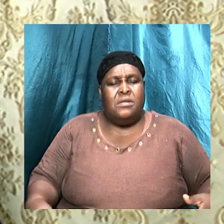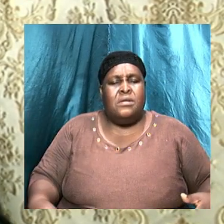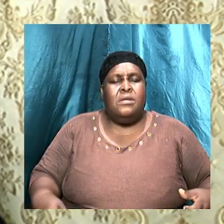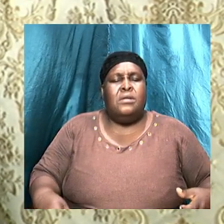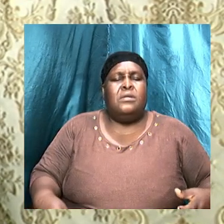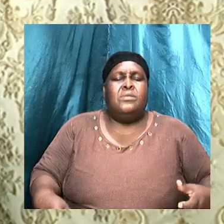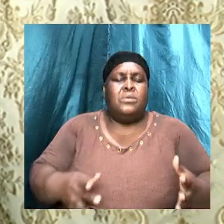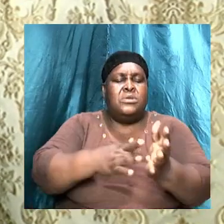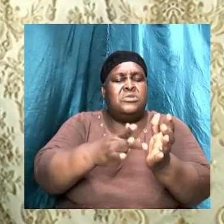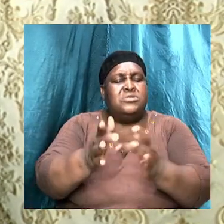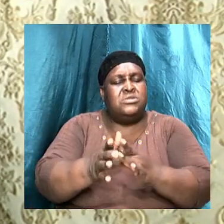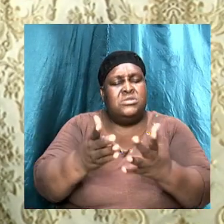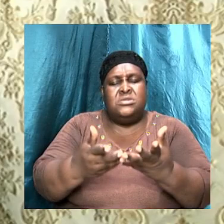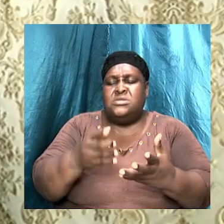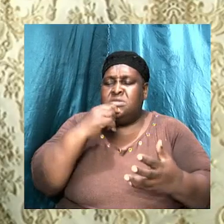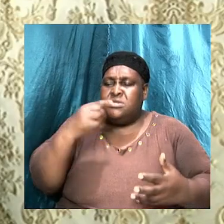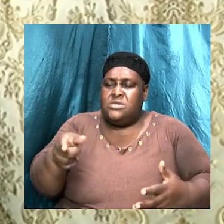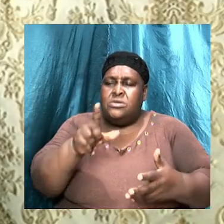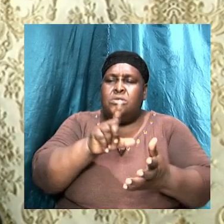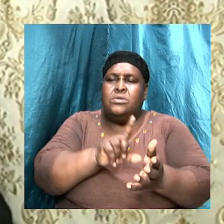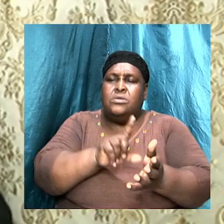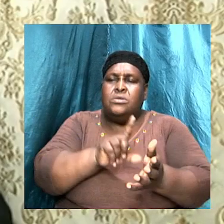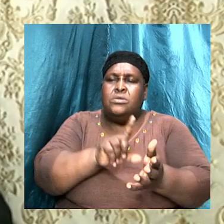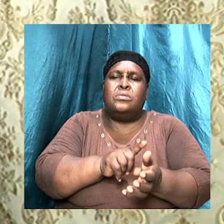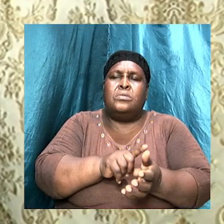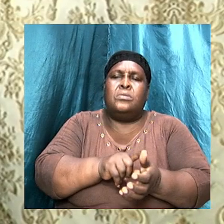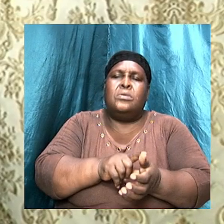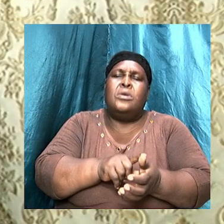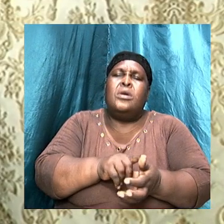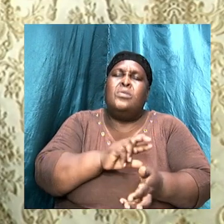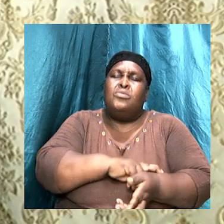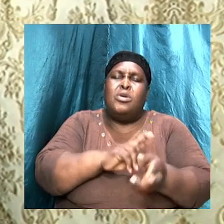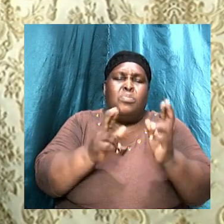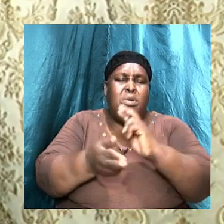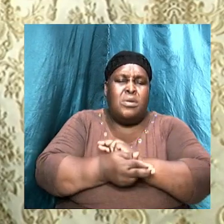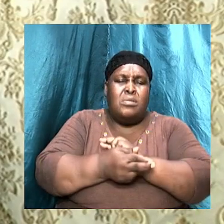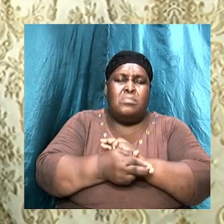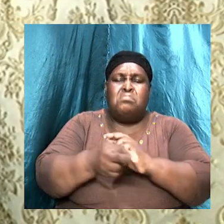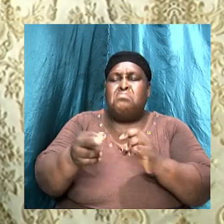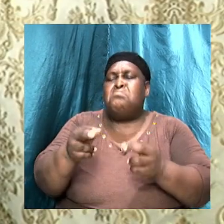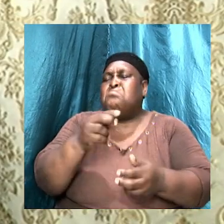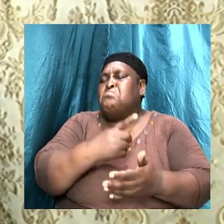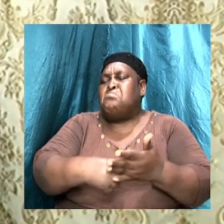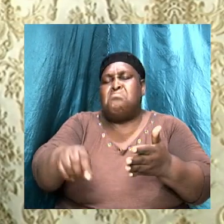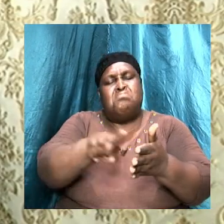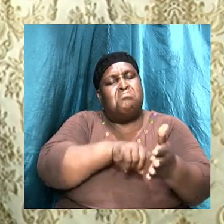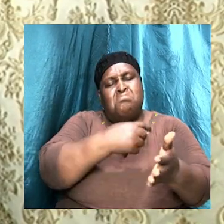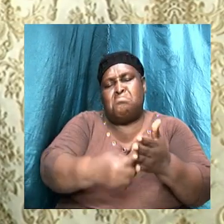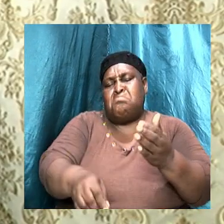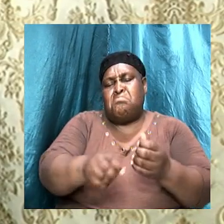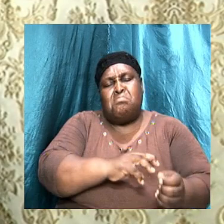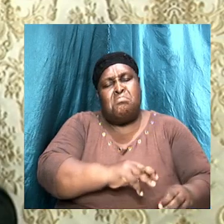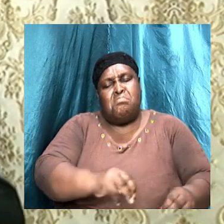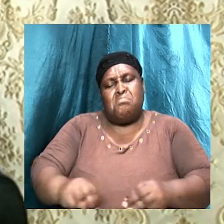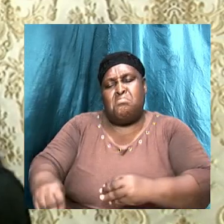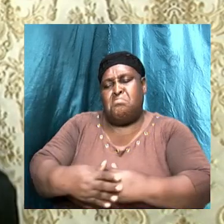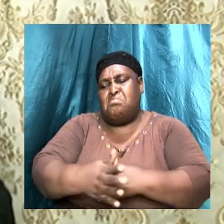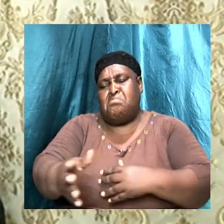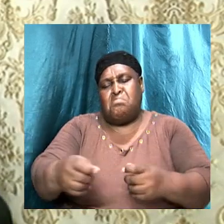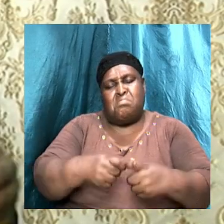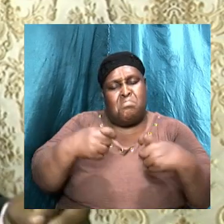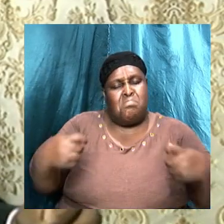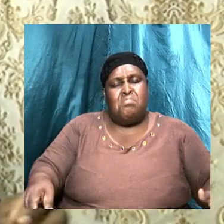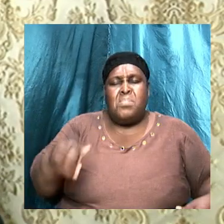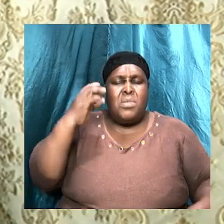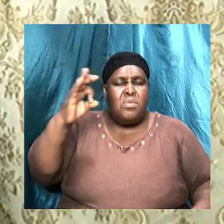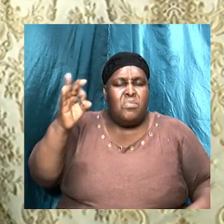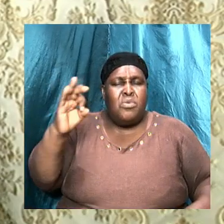Luke 24 verses 47, And that repentance and remission of sin must be preached in my